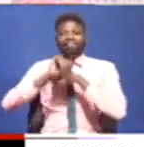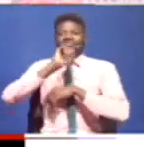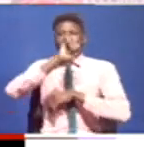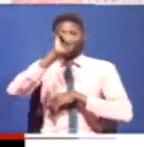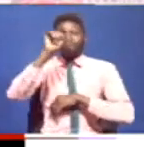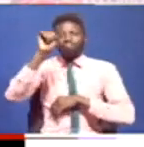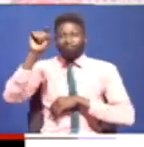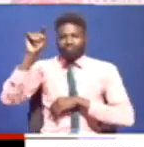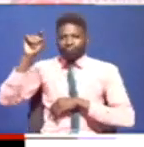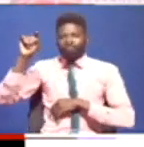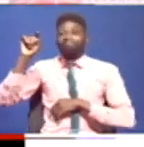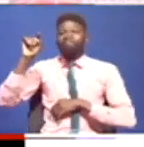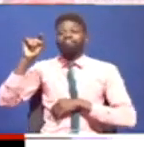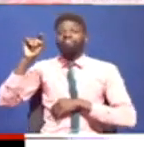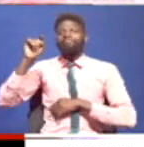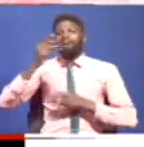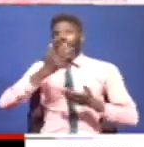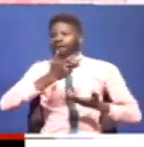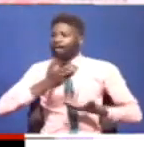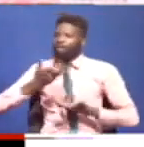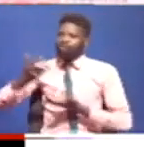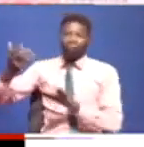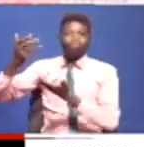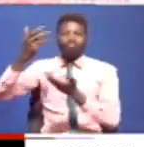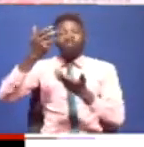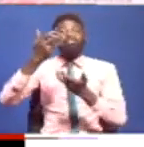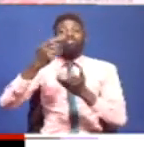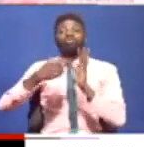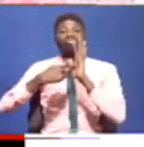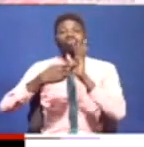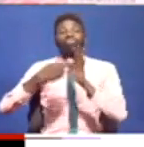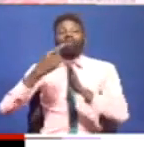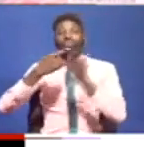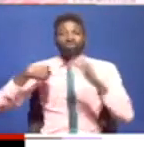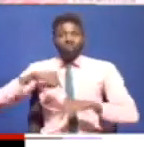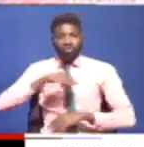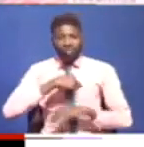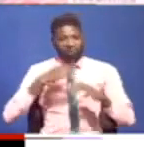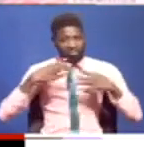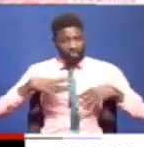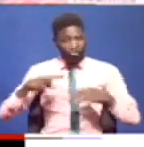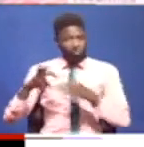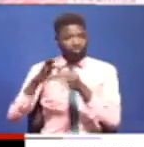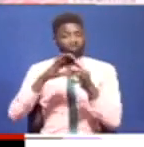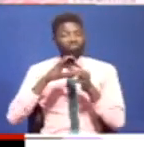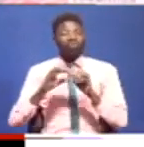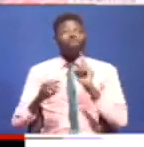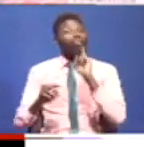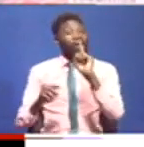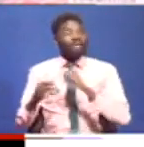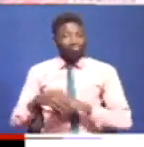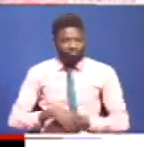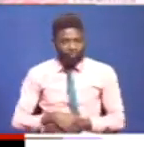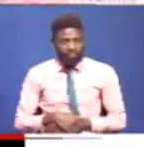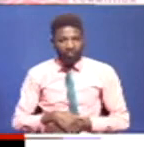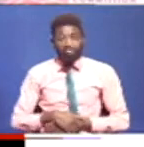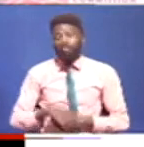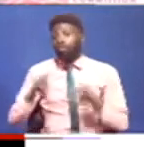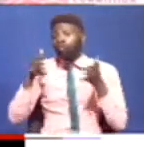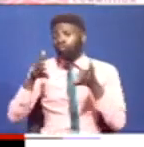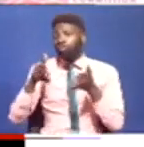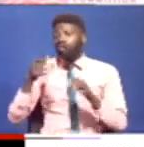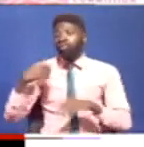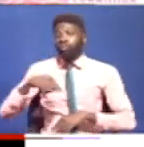that we as humanity are one. Today, we borrow from